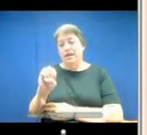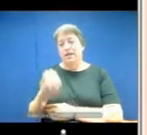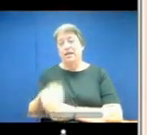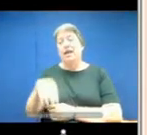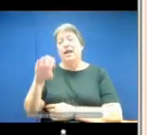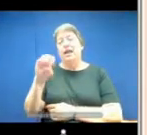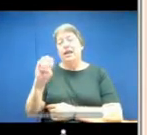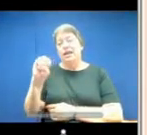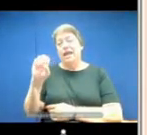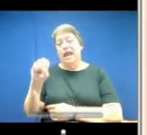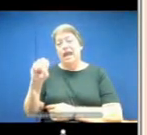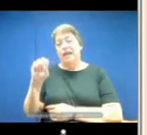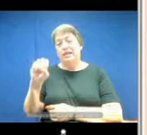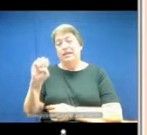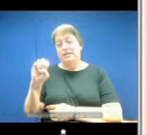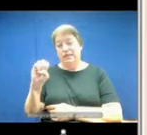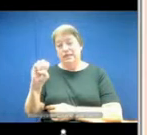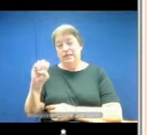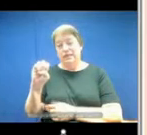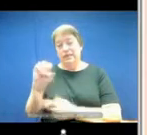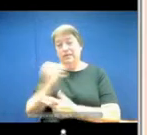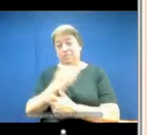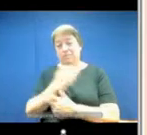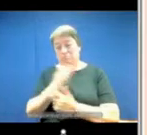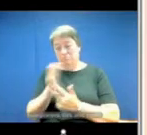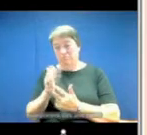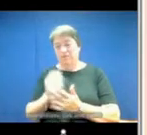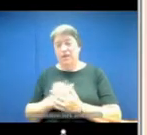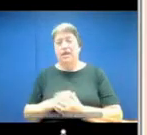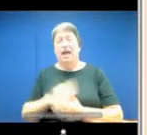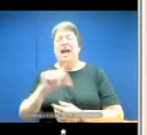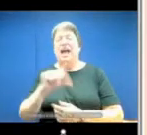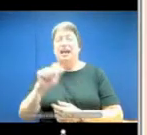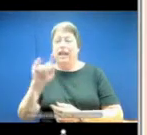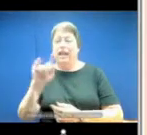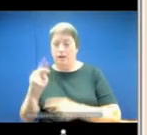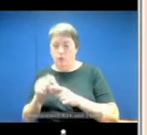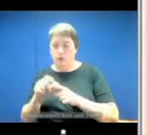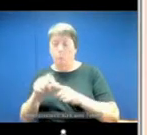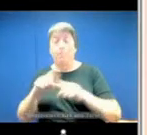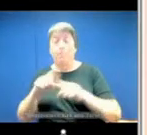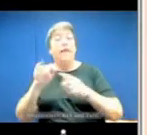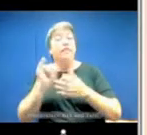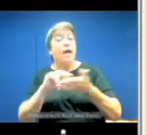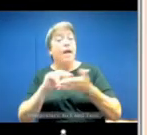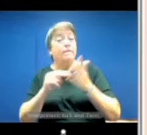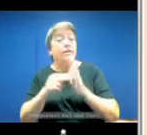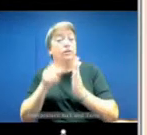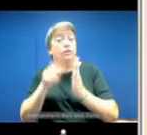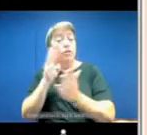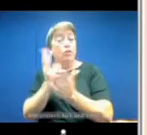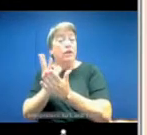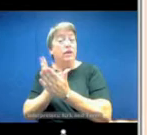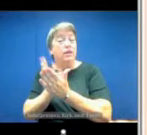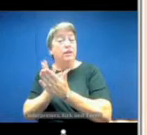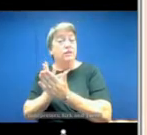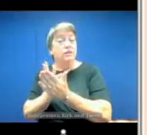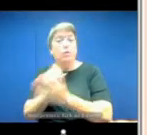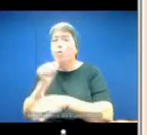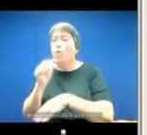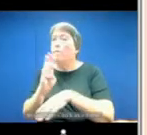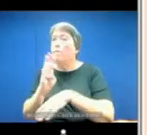E-S-S-E. And it's a deposition in which the witness is not going to be available for trial